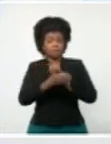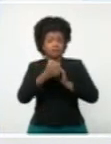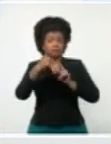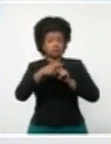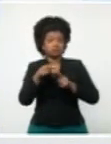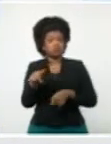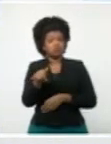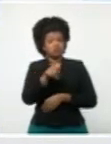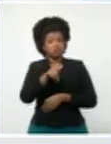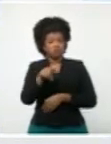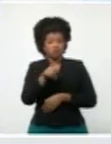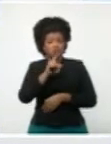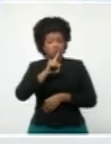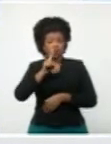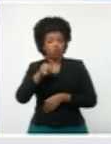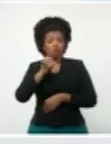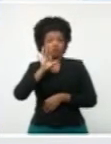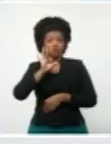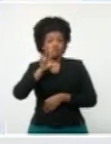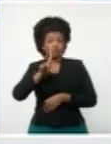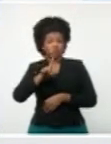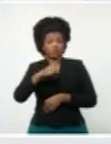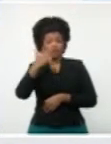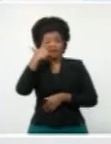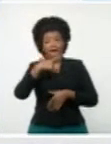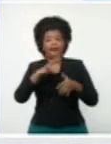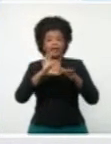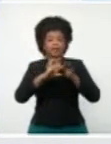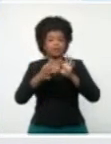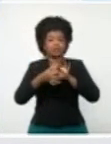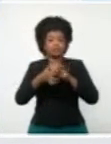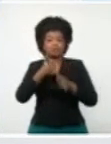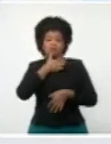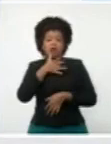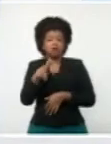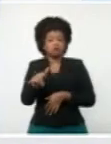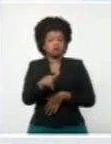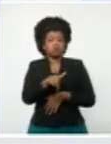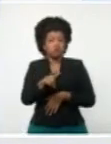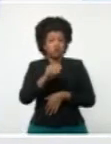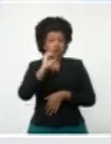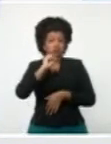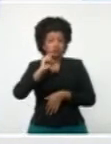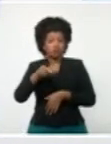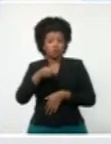11.07% rate, followed by Matanzas with 1.81, Artemisa with